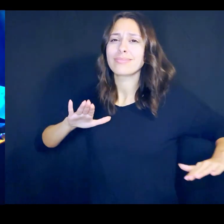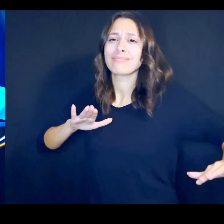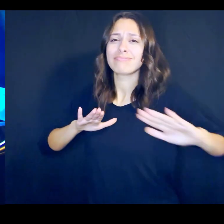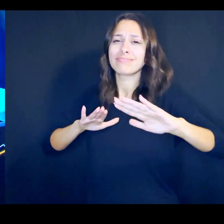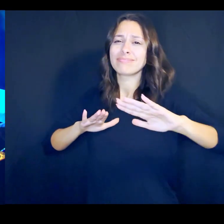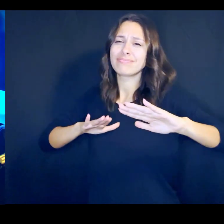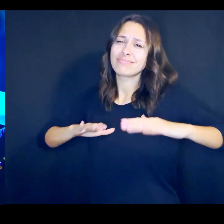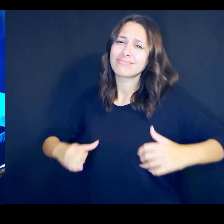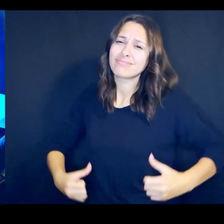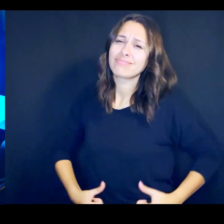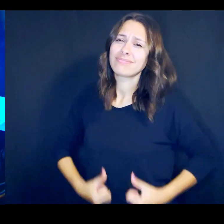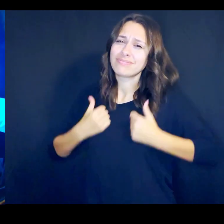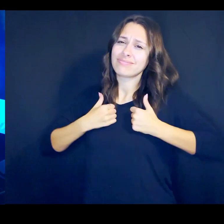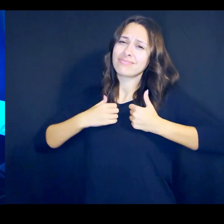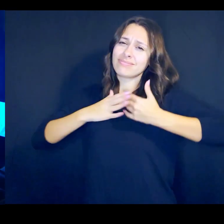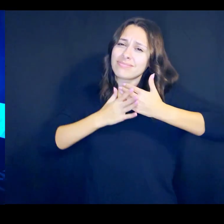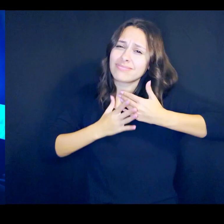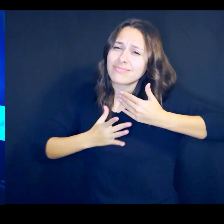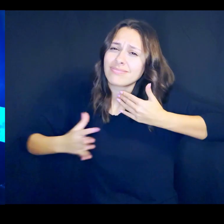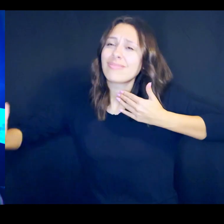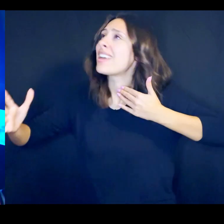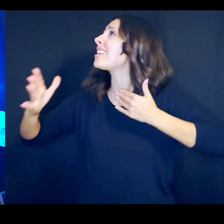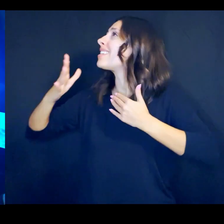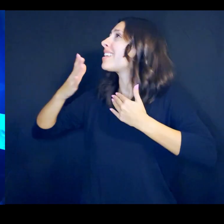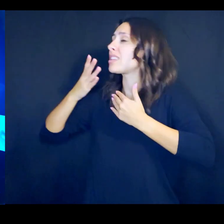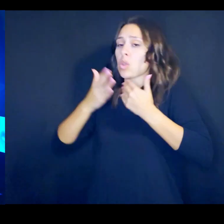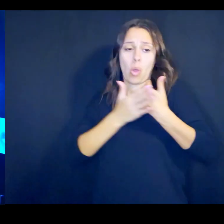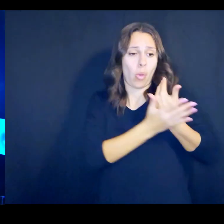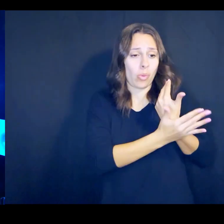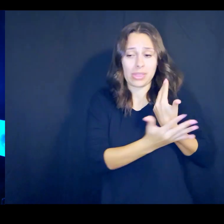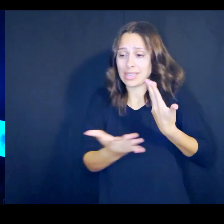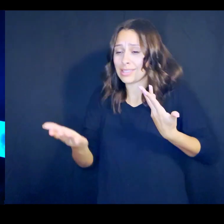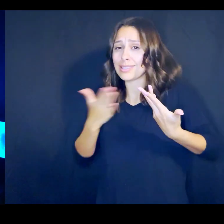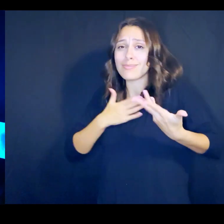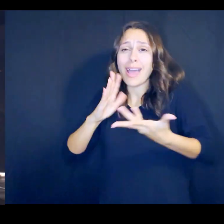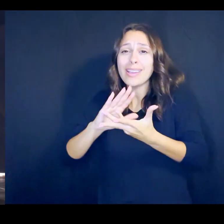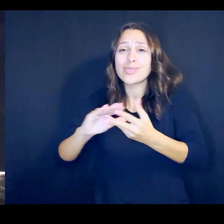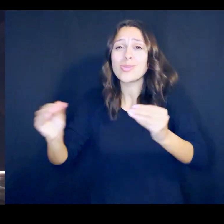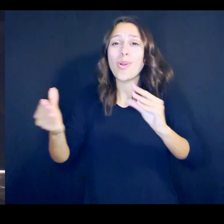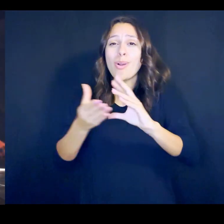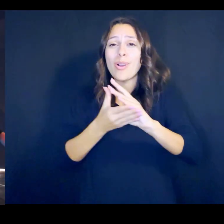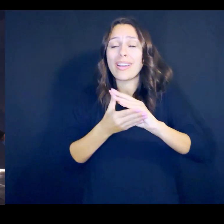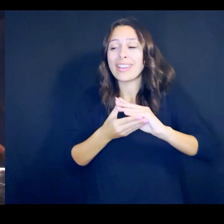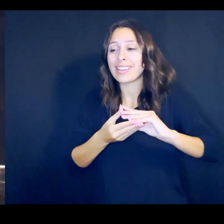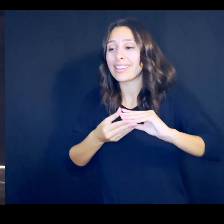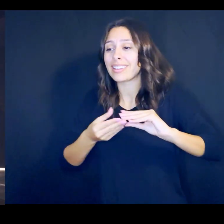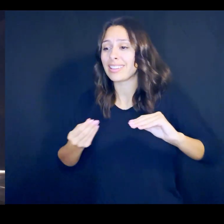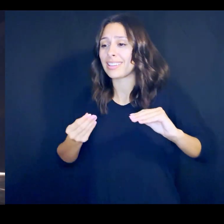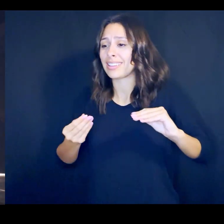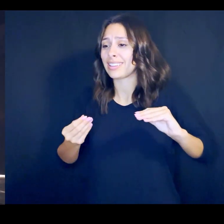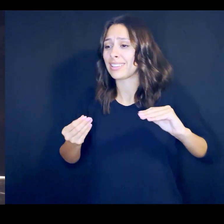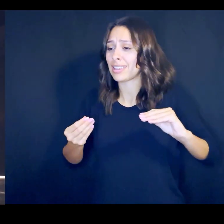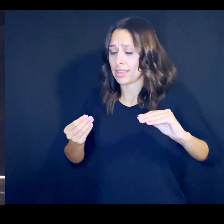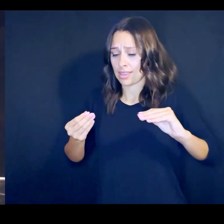my steps. So see, this is my story.